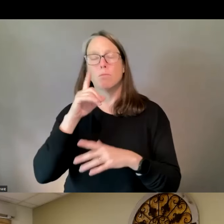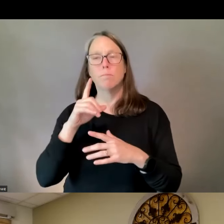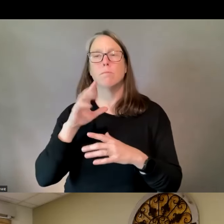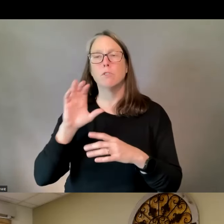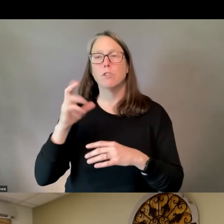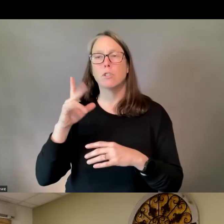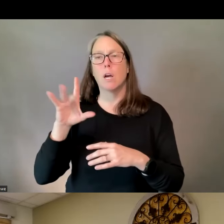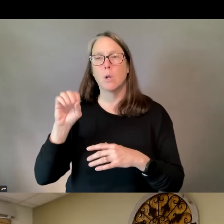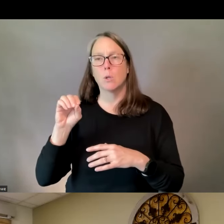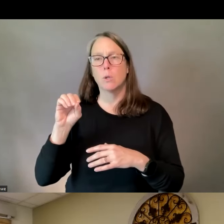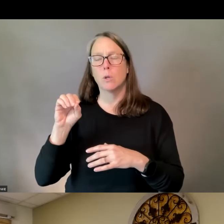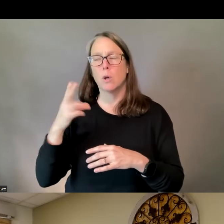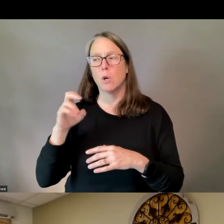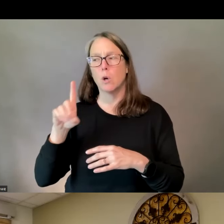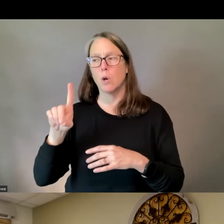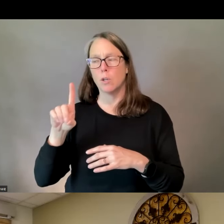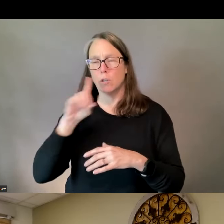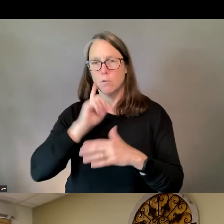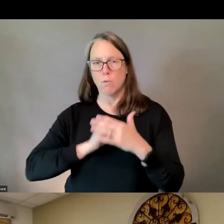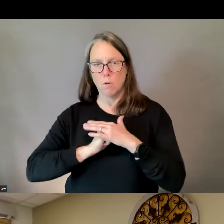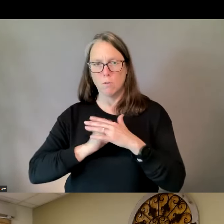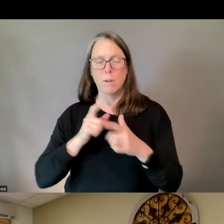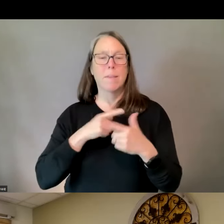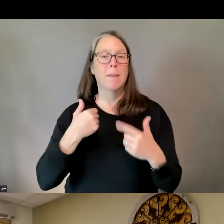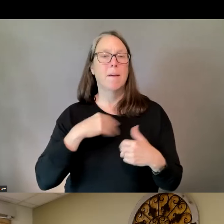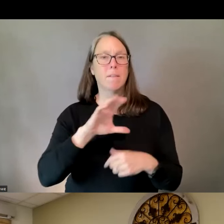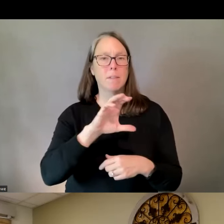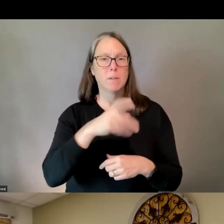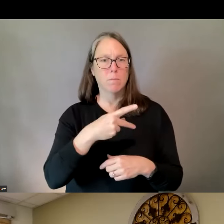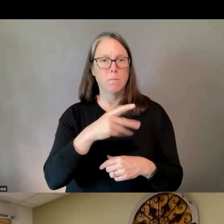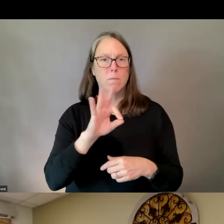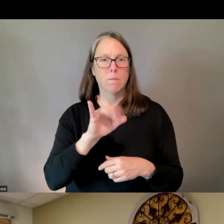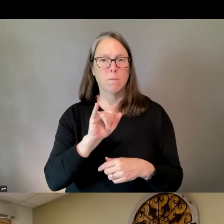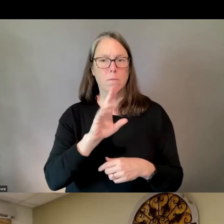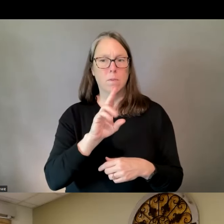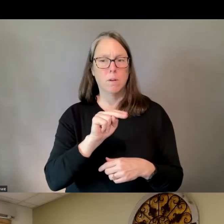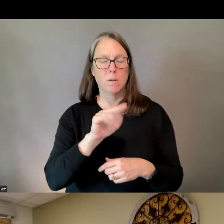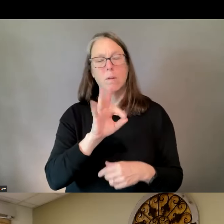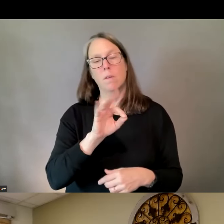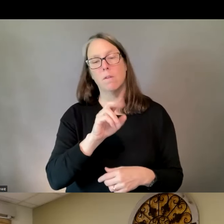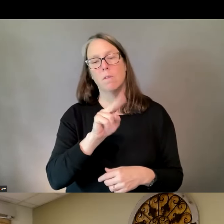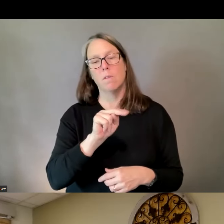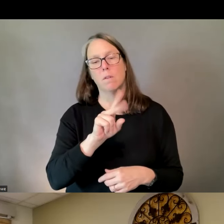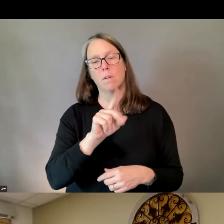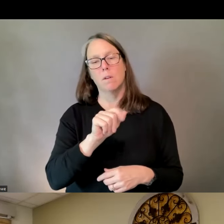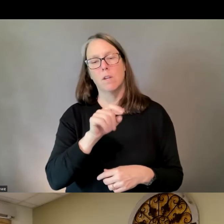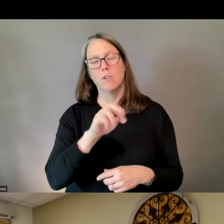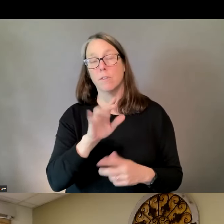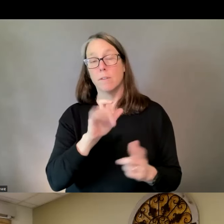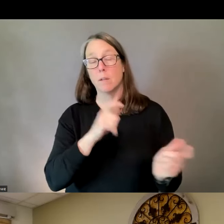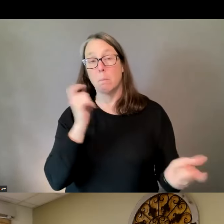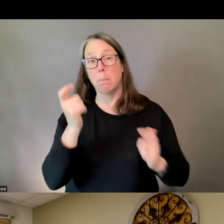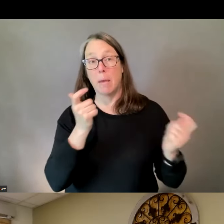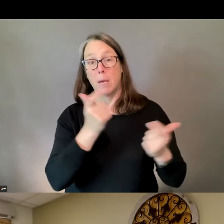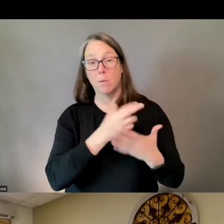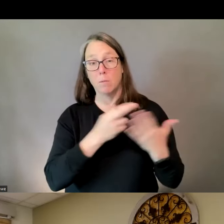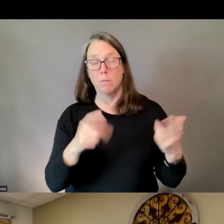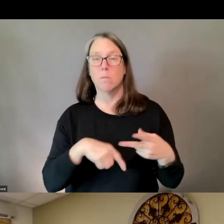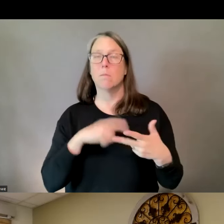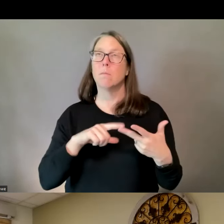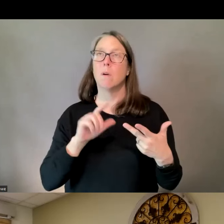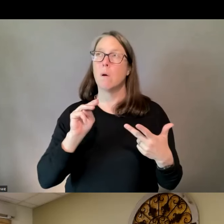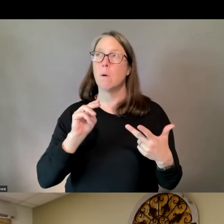affected. And then there's the Cerebral Palsy Foundation, which is a big one. And March of Dimes